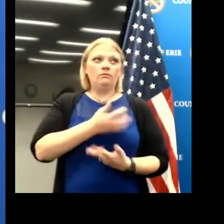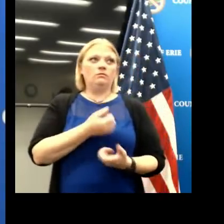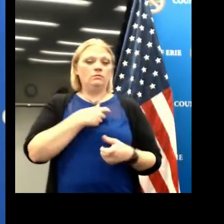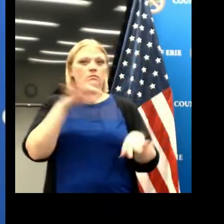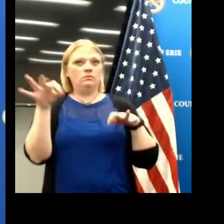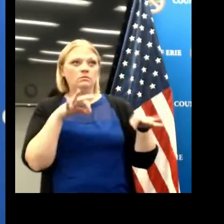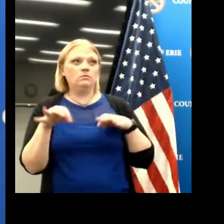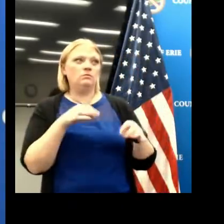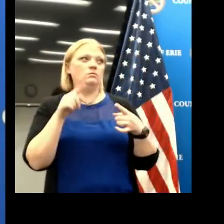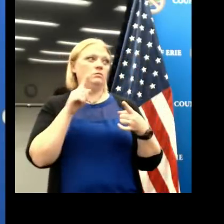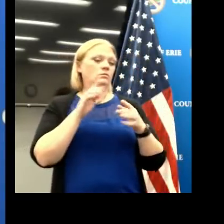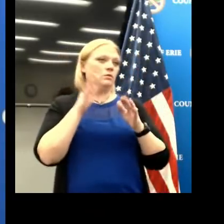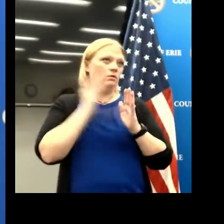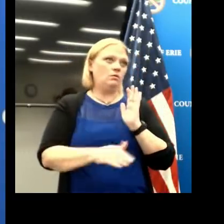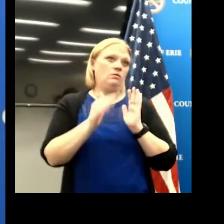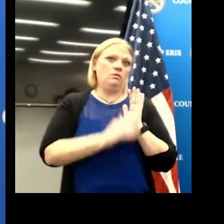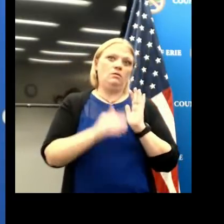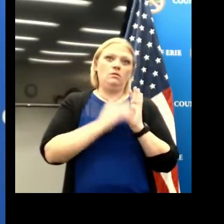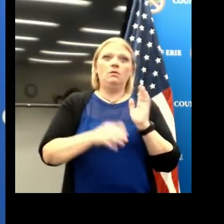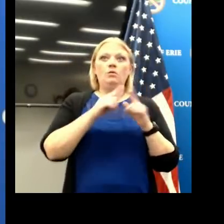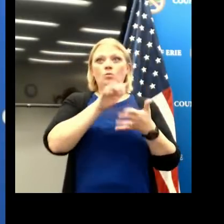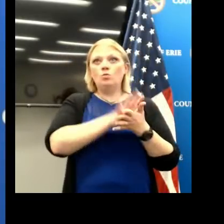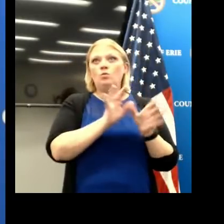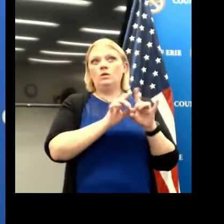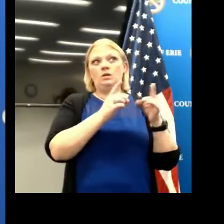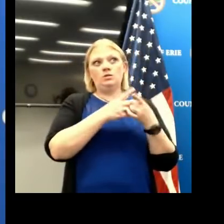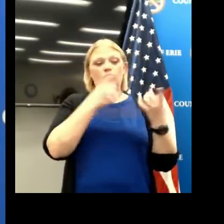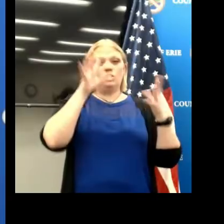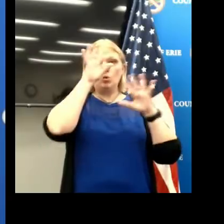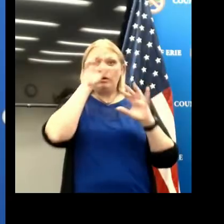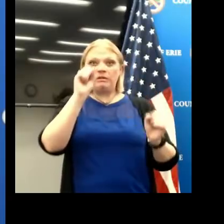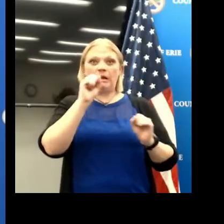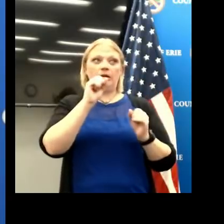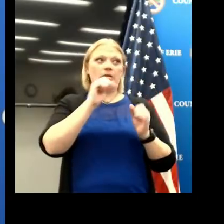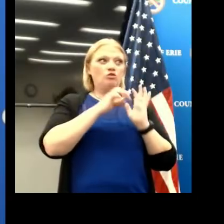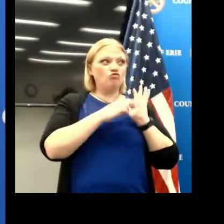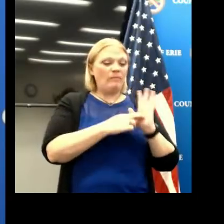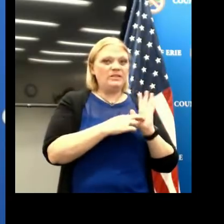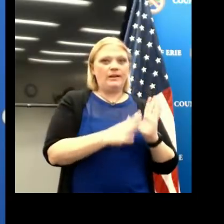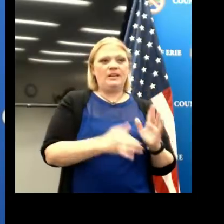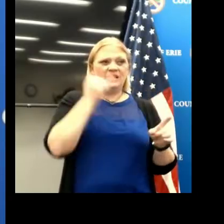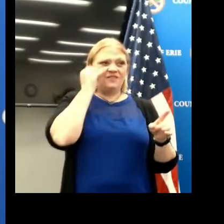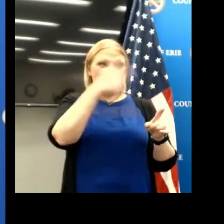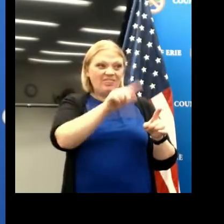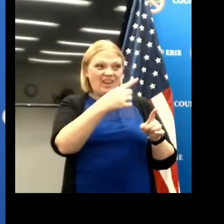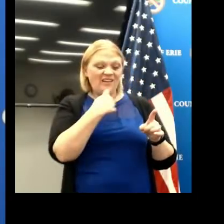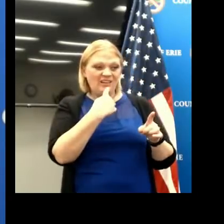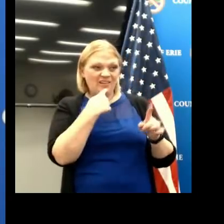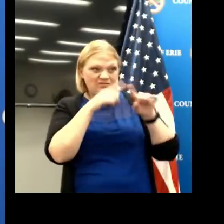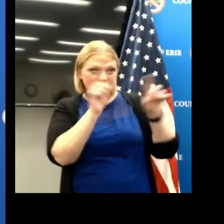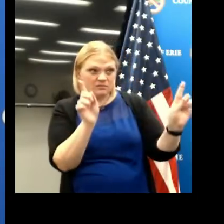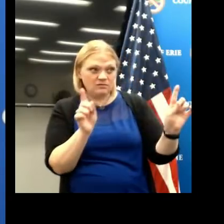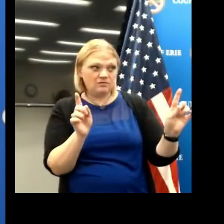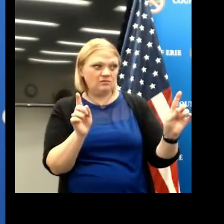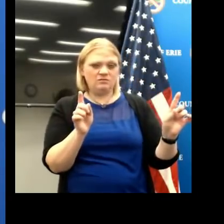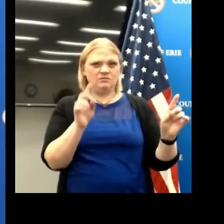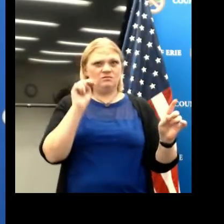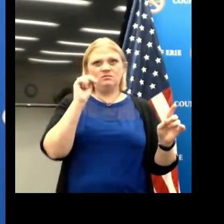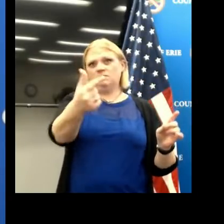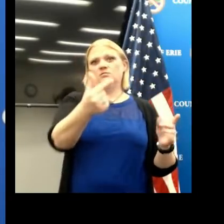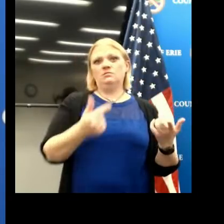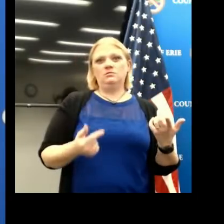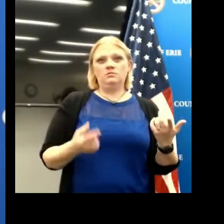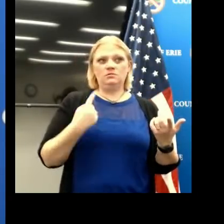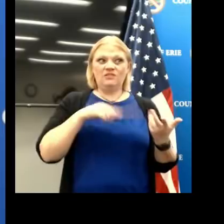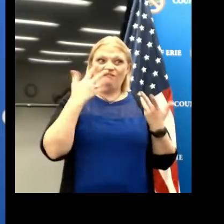school district representatives, at least the superintendents. If they're going out there and saying something different, that's not good, because we've